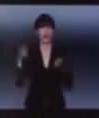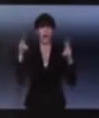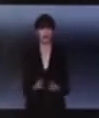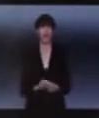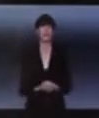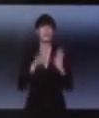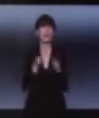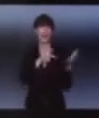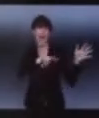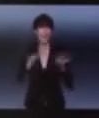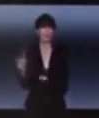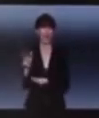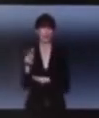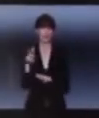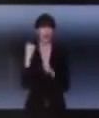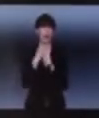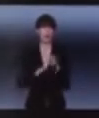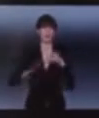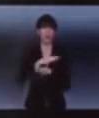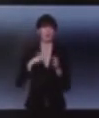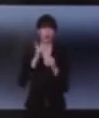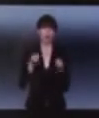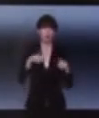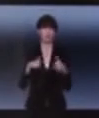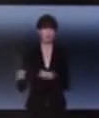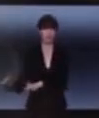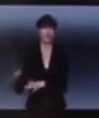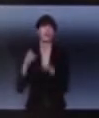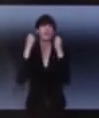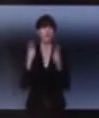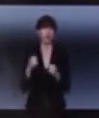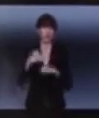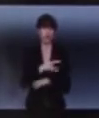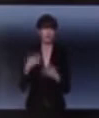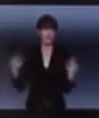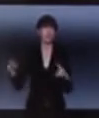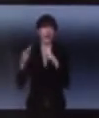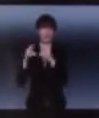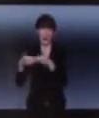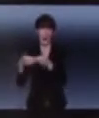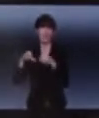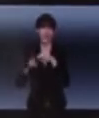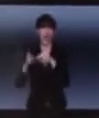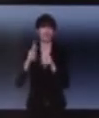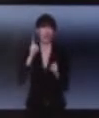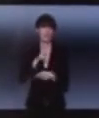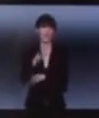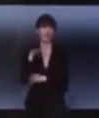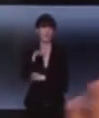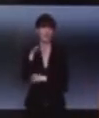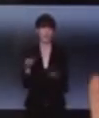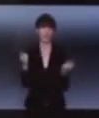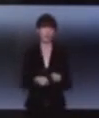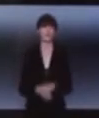enabled through DVB timeline. We add it to the DVB-S data stream, and with this we are able